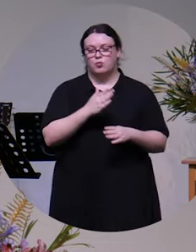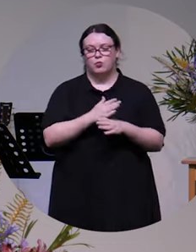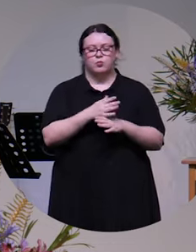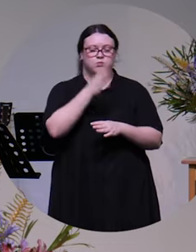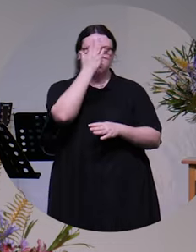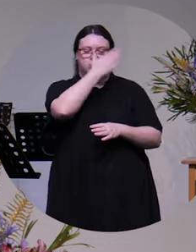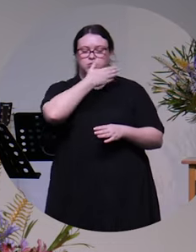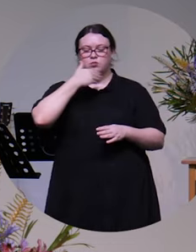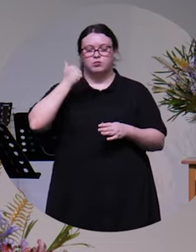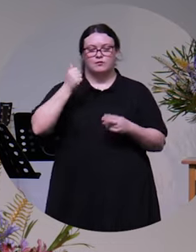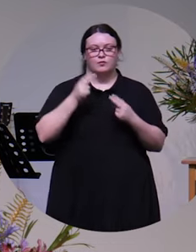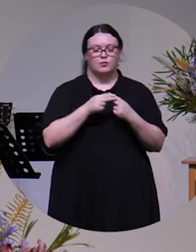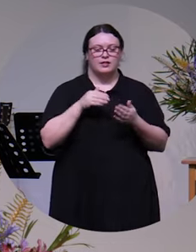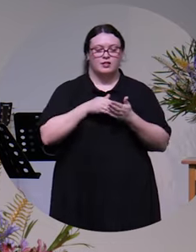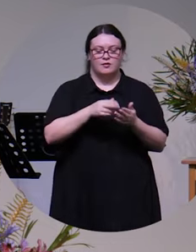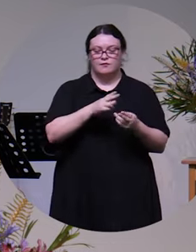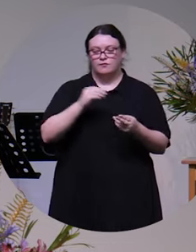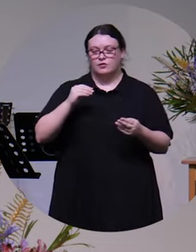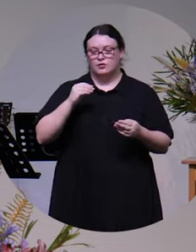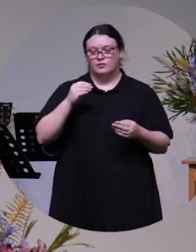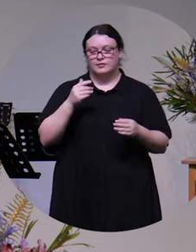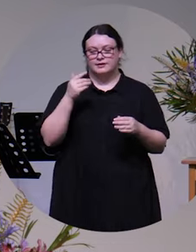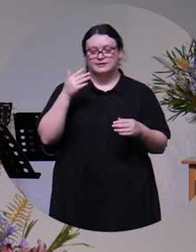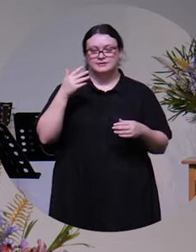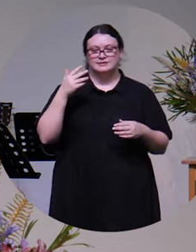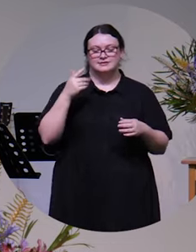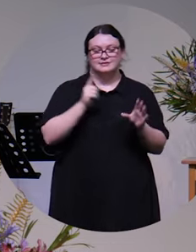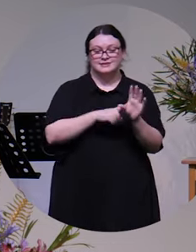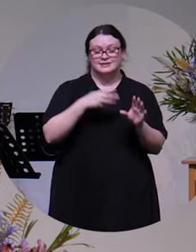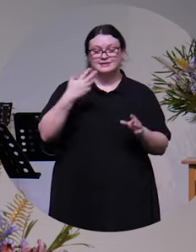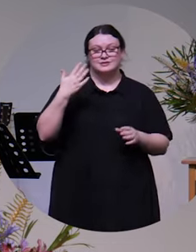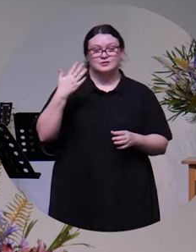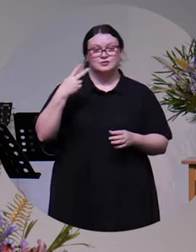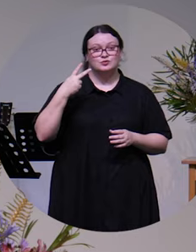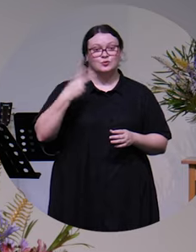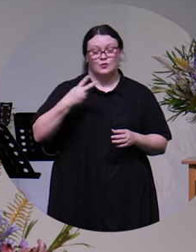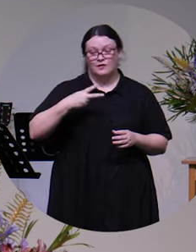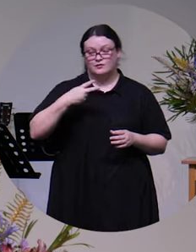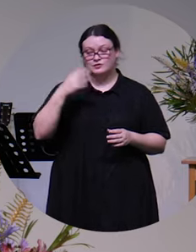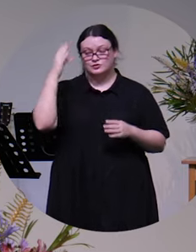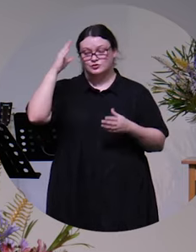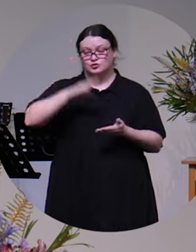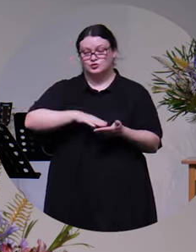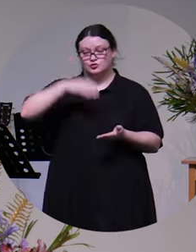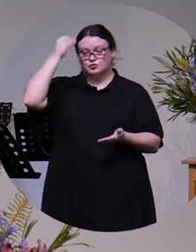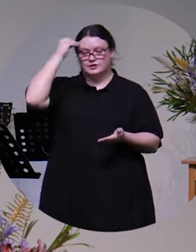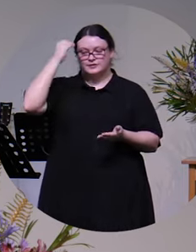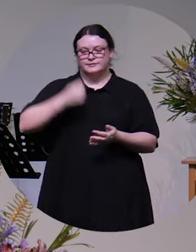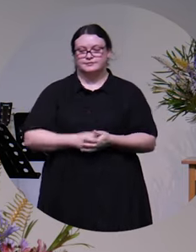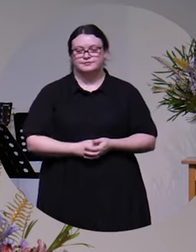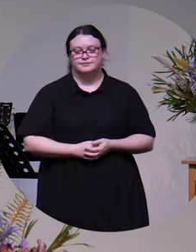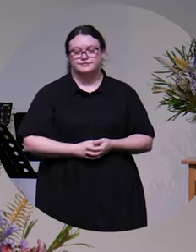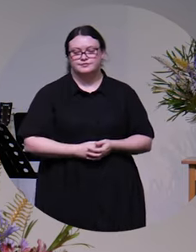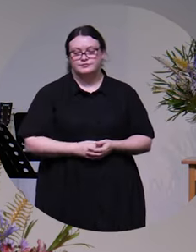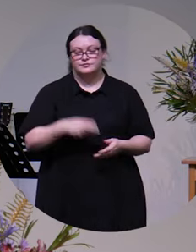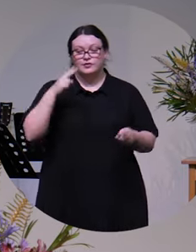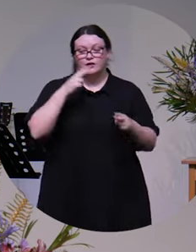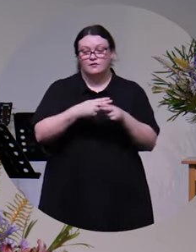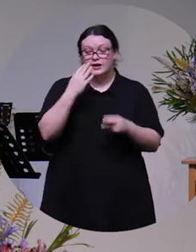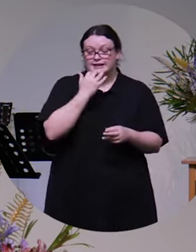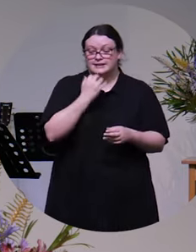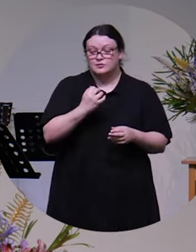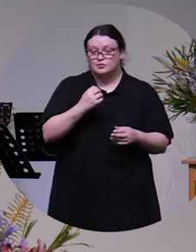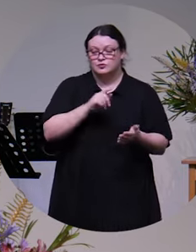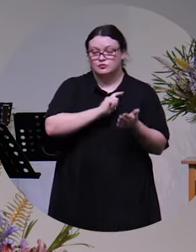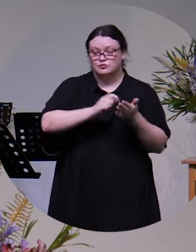just heard, there was no understanding of the world being made up of atoms, that a process in plants we call photosynthesis converts